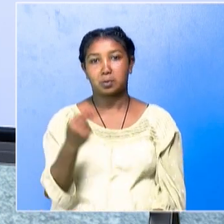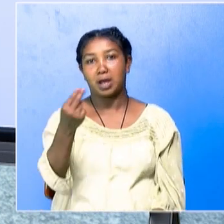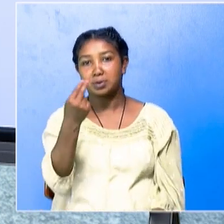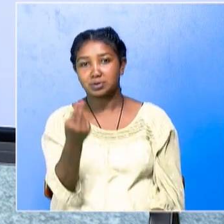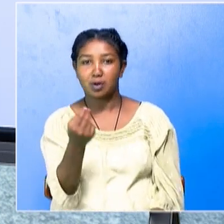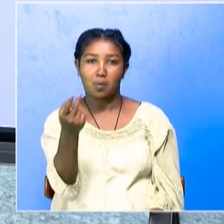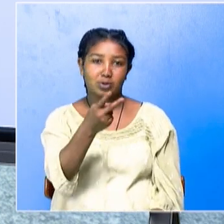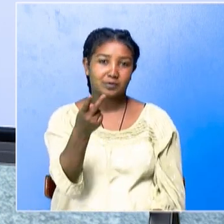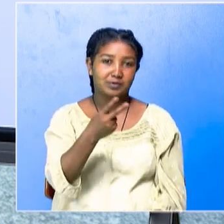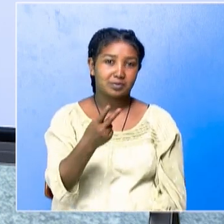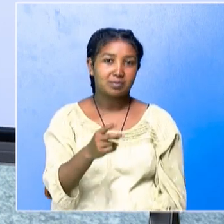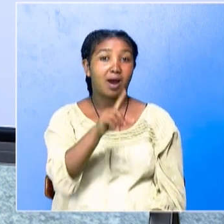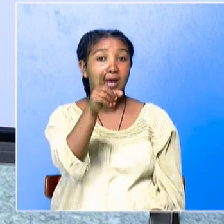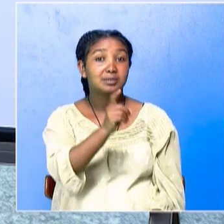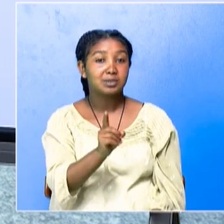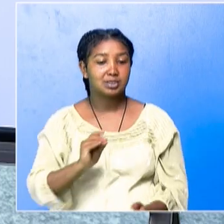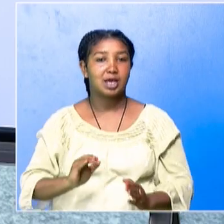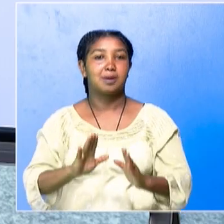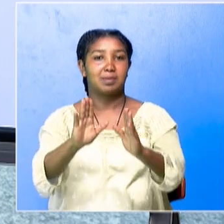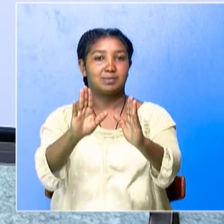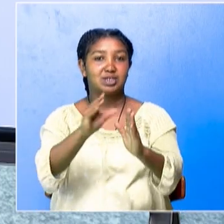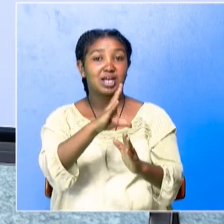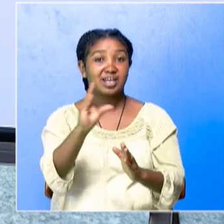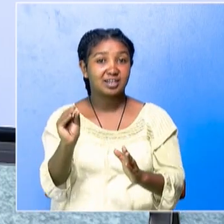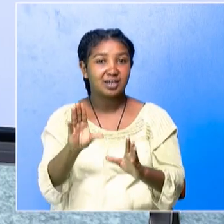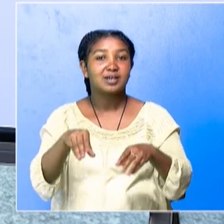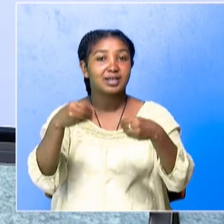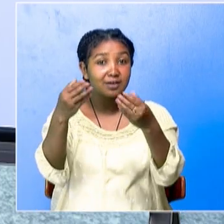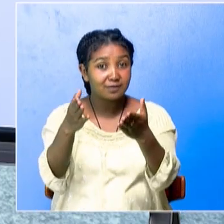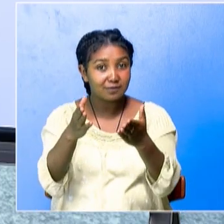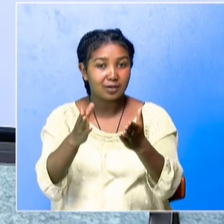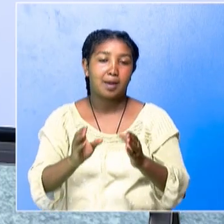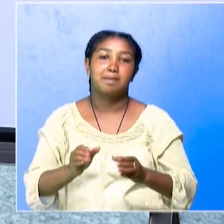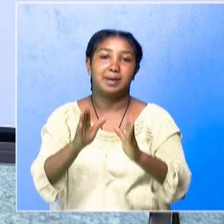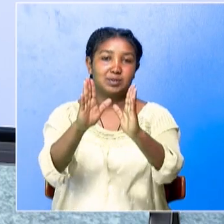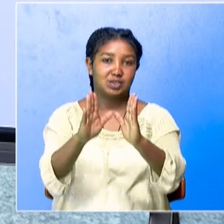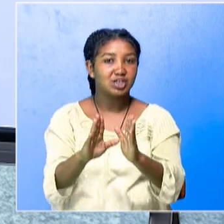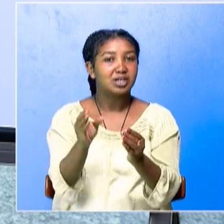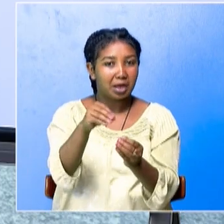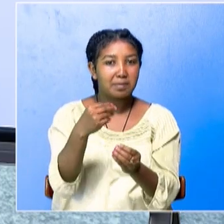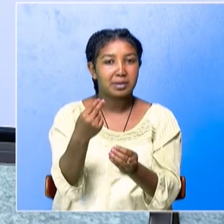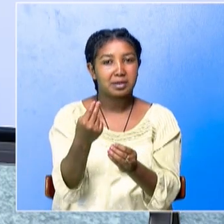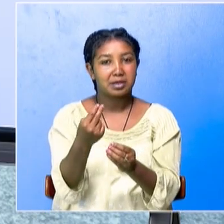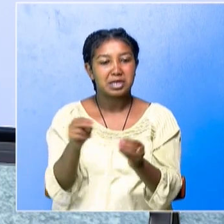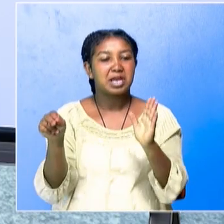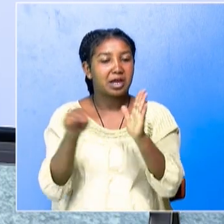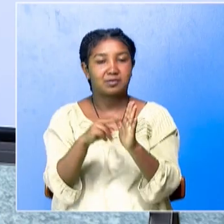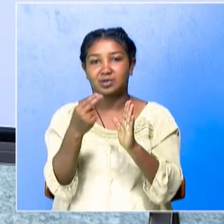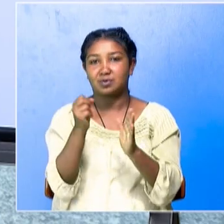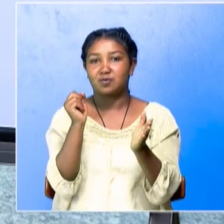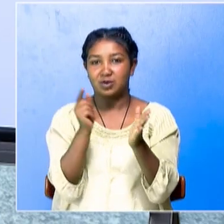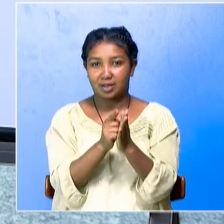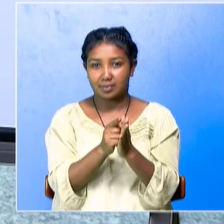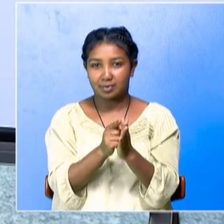use both of them. Ask what? A permission and also give a permission. And also it can be for negative. For